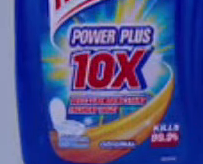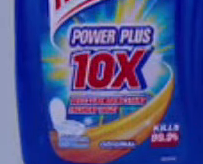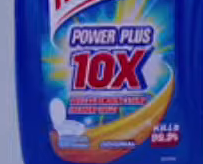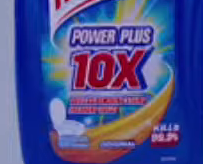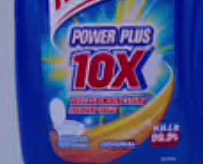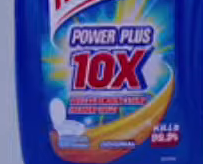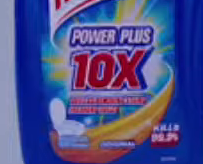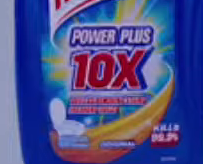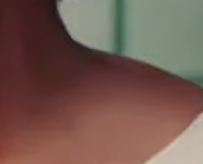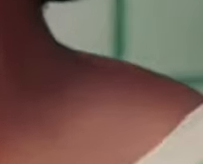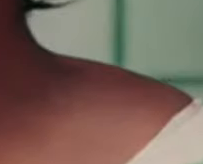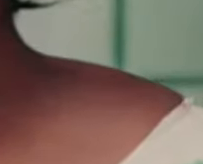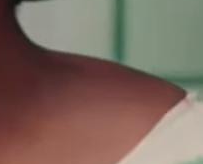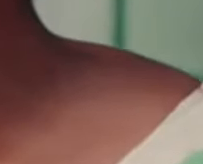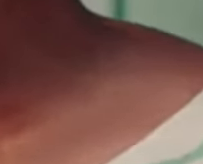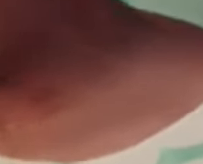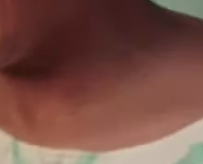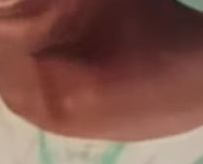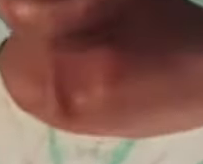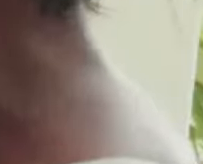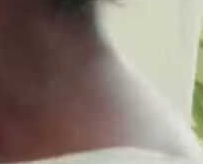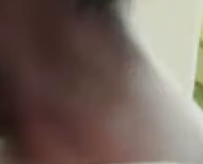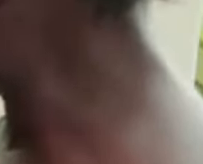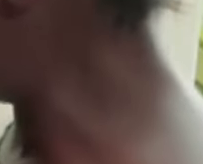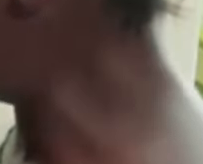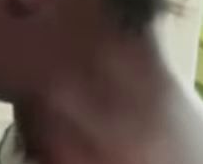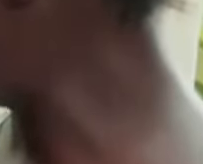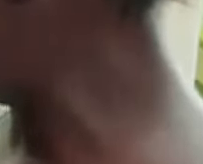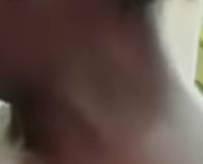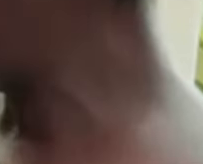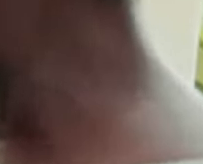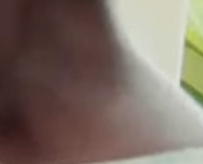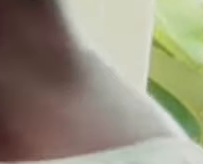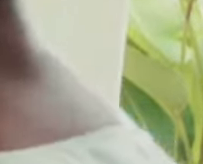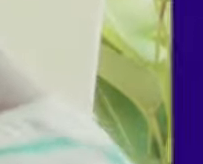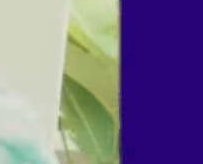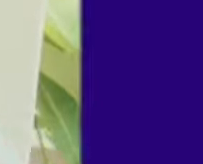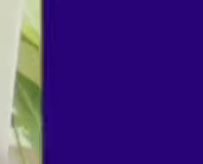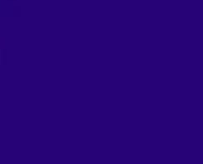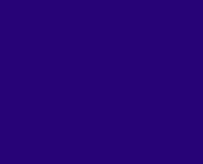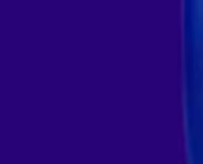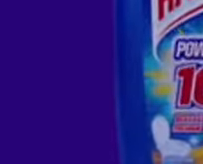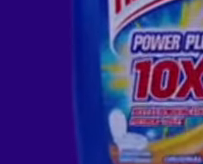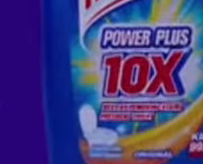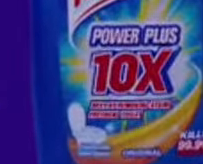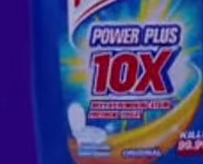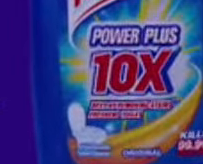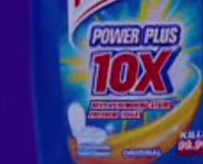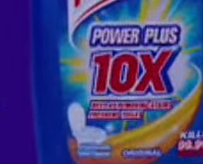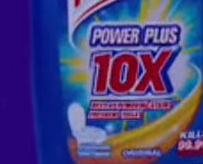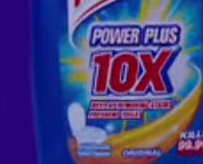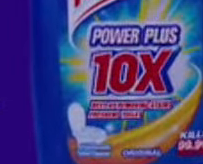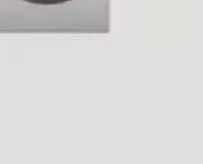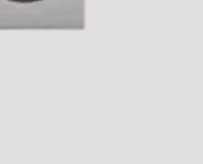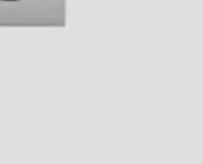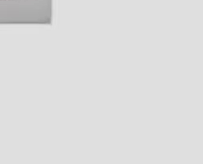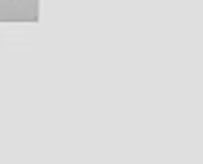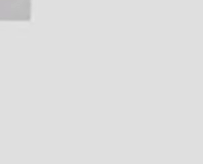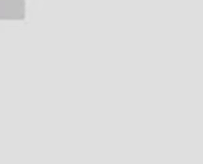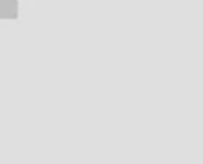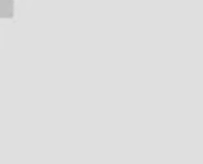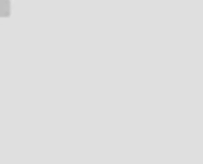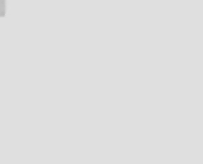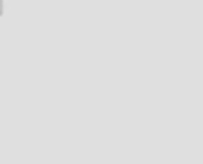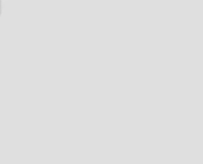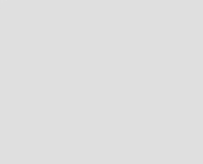the COVID-19 virus. Wow, Selena! Nimeamini sasa! Kweli? Yes! Now that she's part of the mission, the next house is yours.